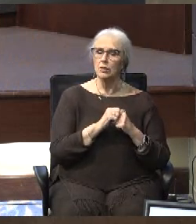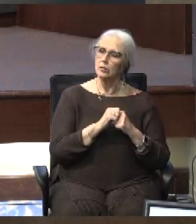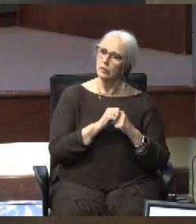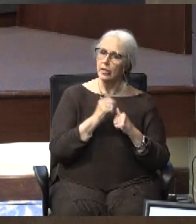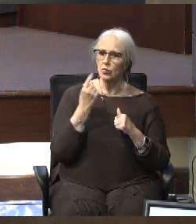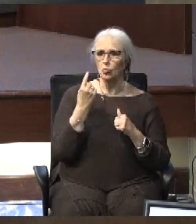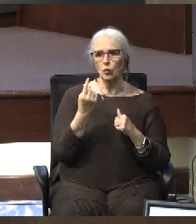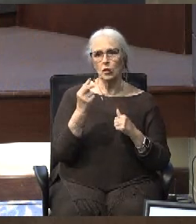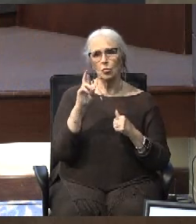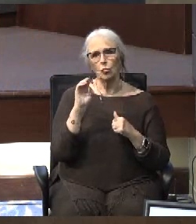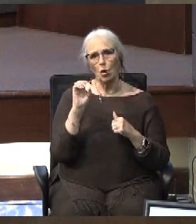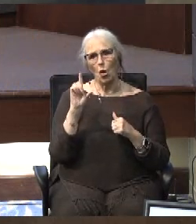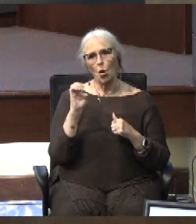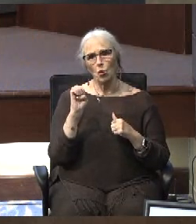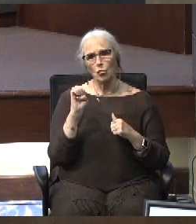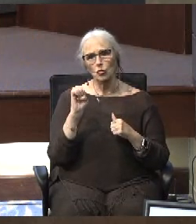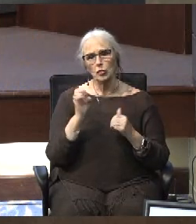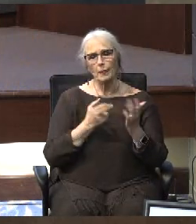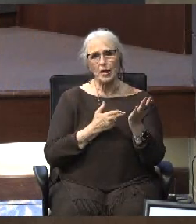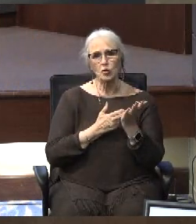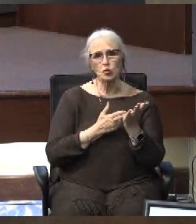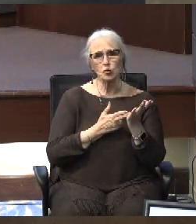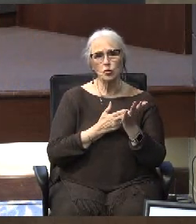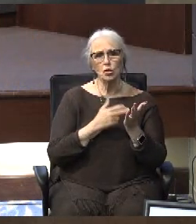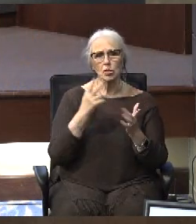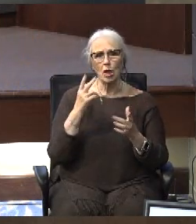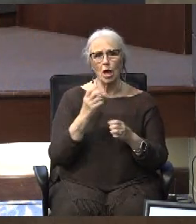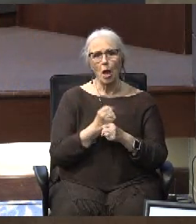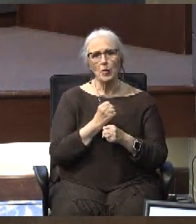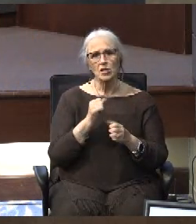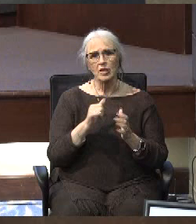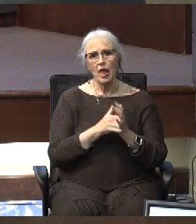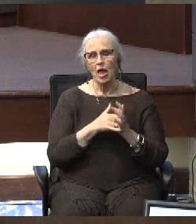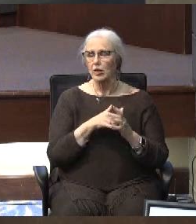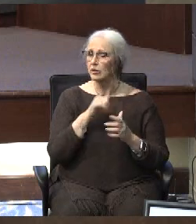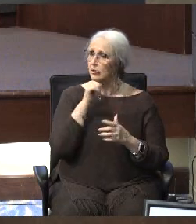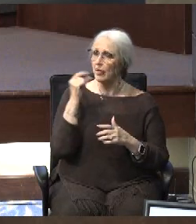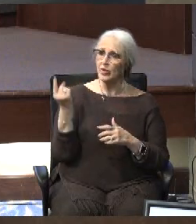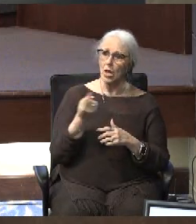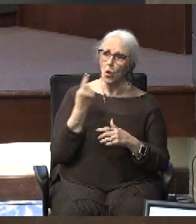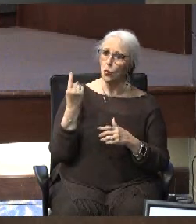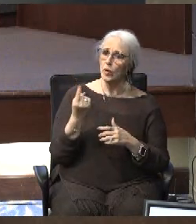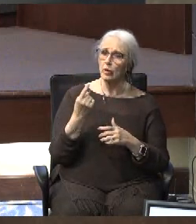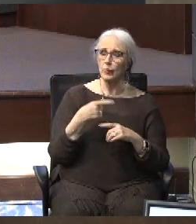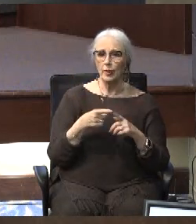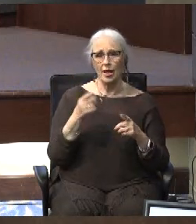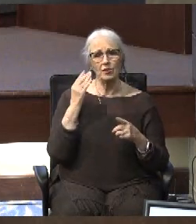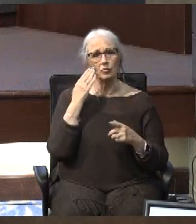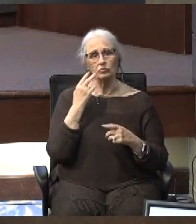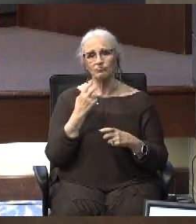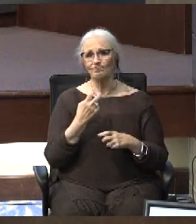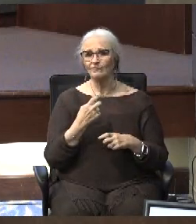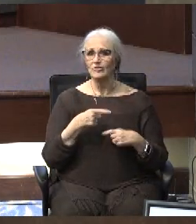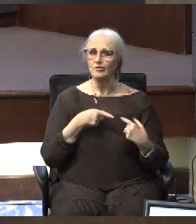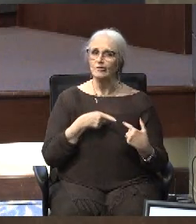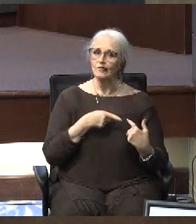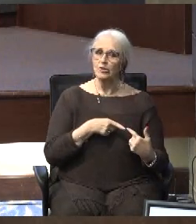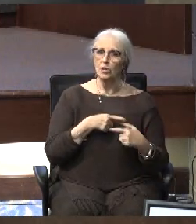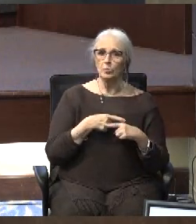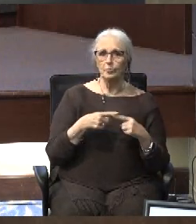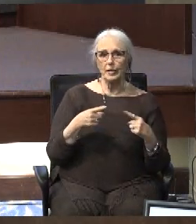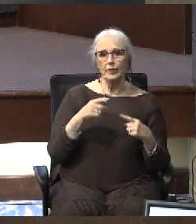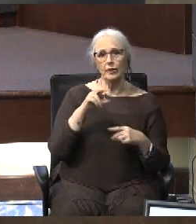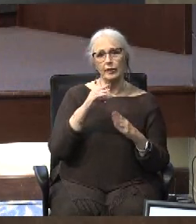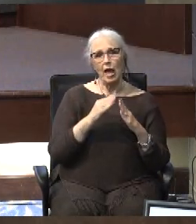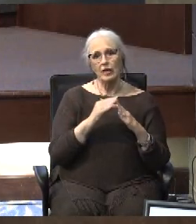of the roles in ensuring that is accomplished, although it's certainly not the only way. And I know it's daunting and because some of our older housing stock. So